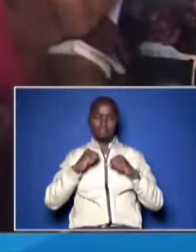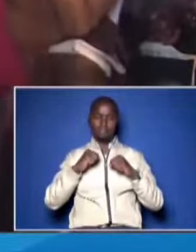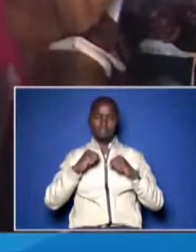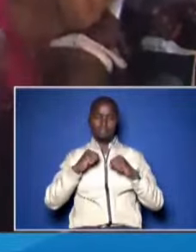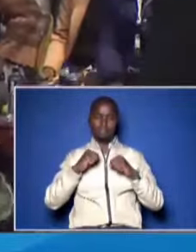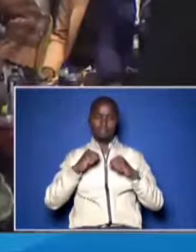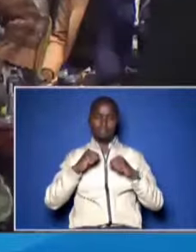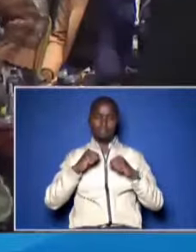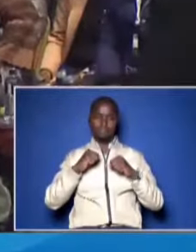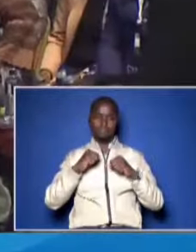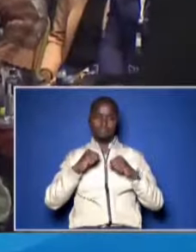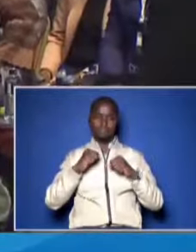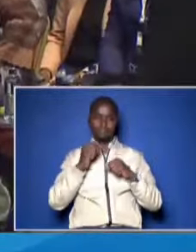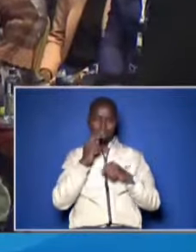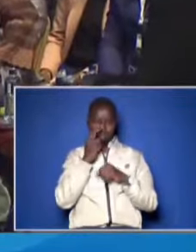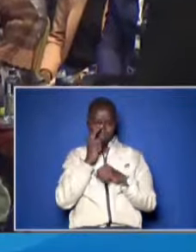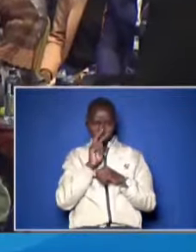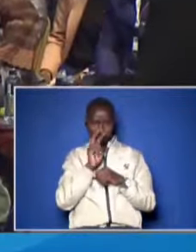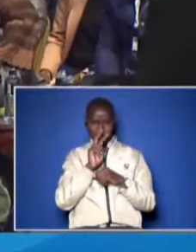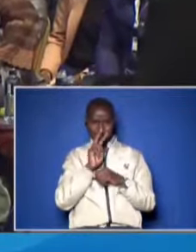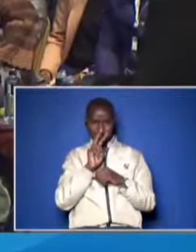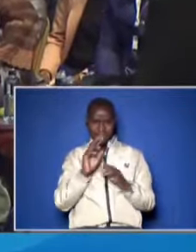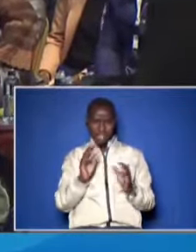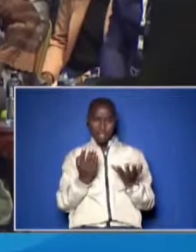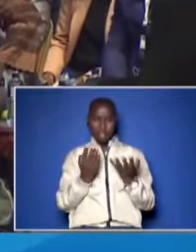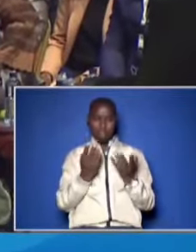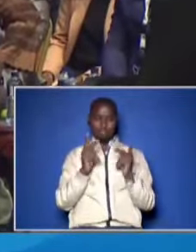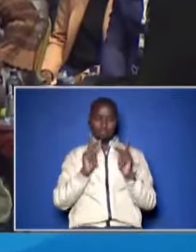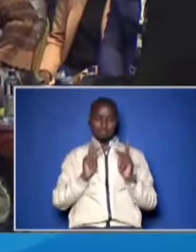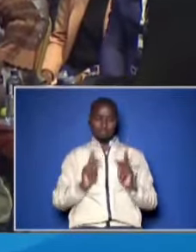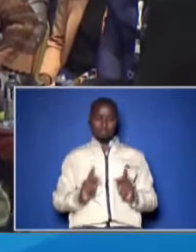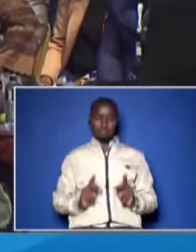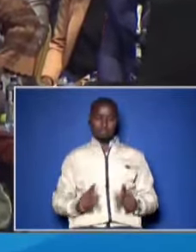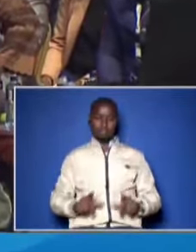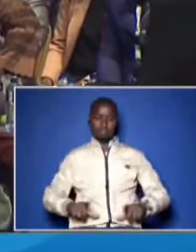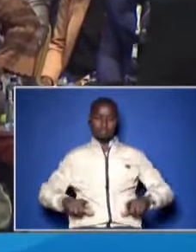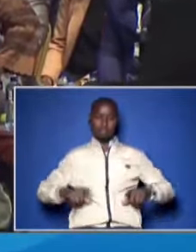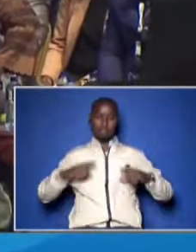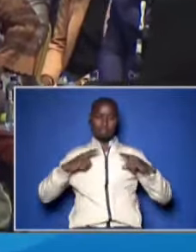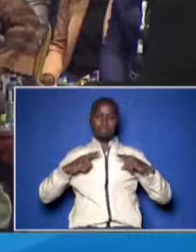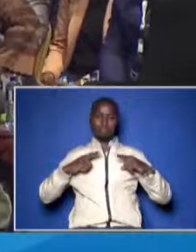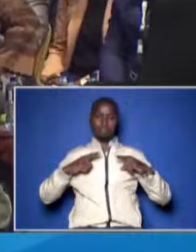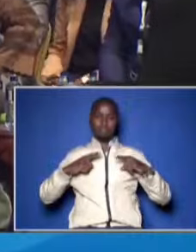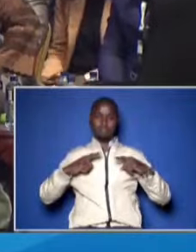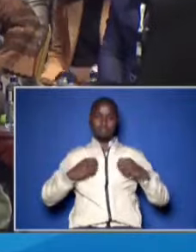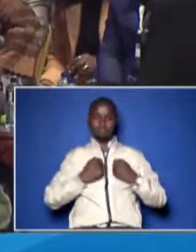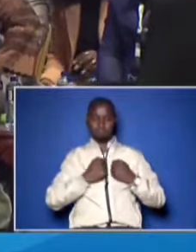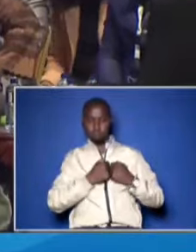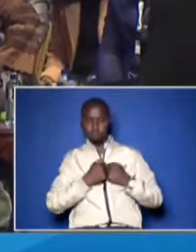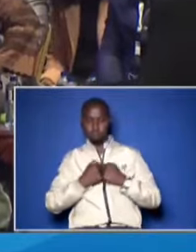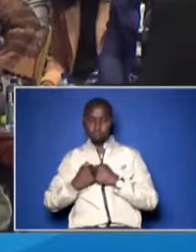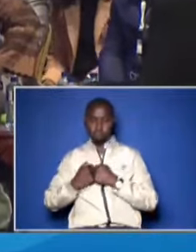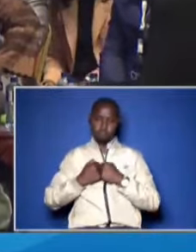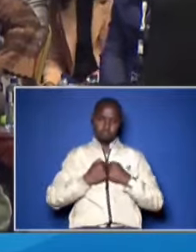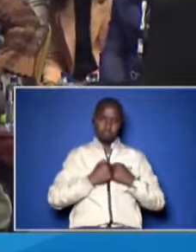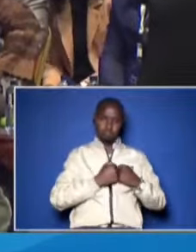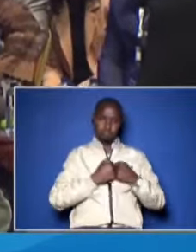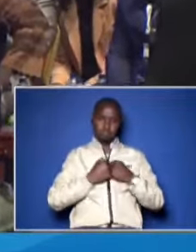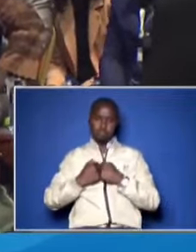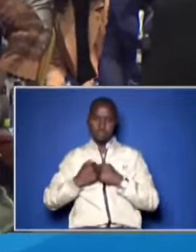happy but look at the way people live they struggled every